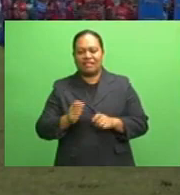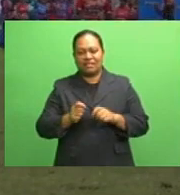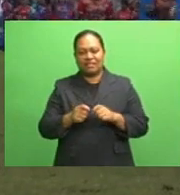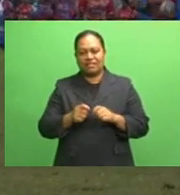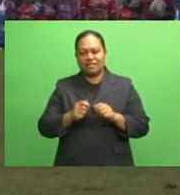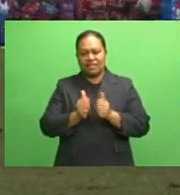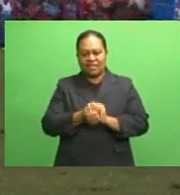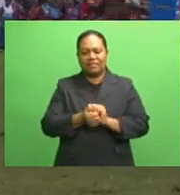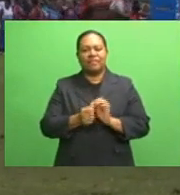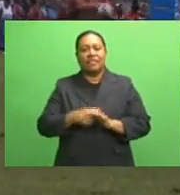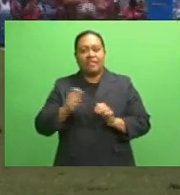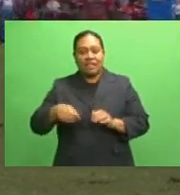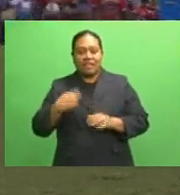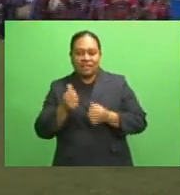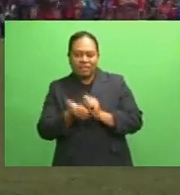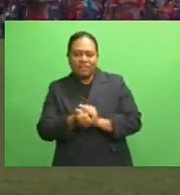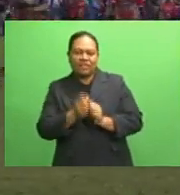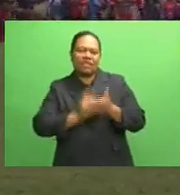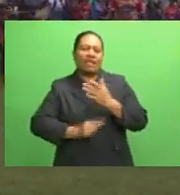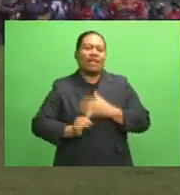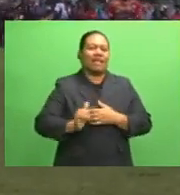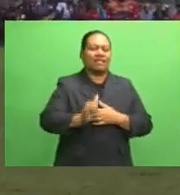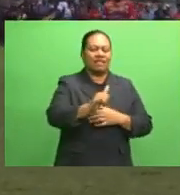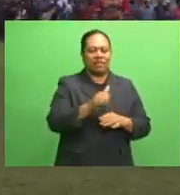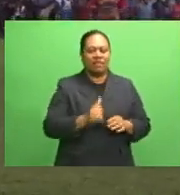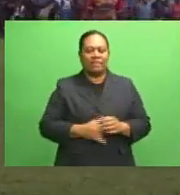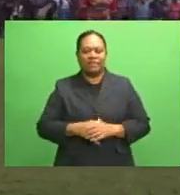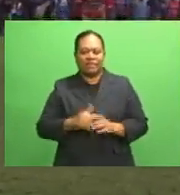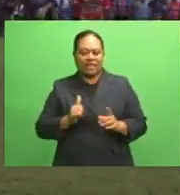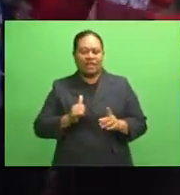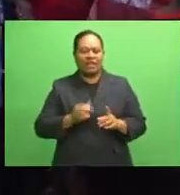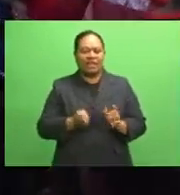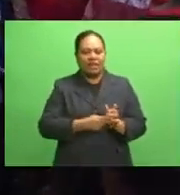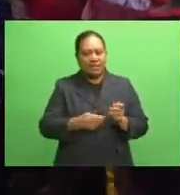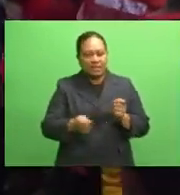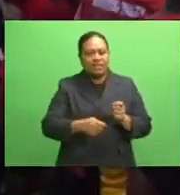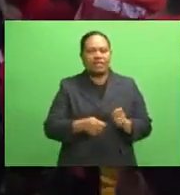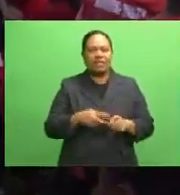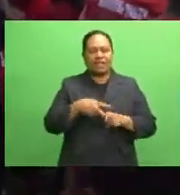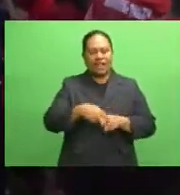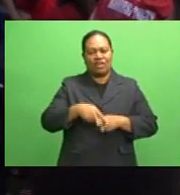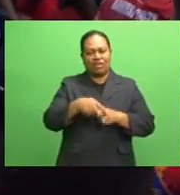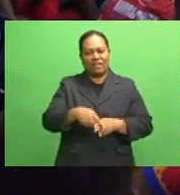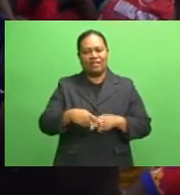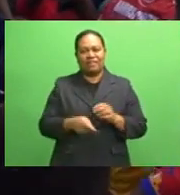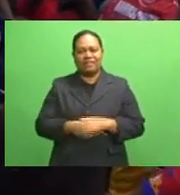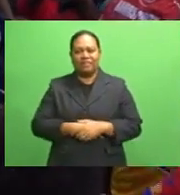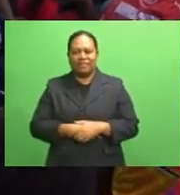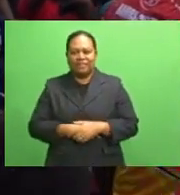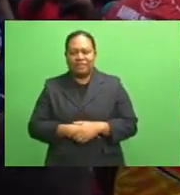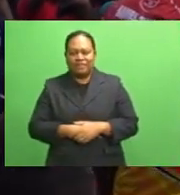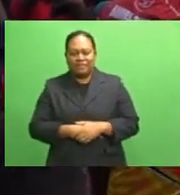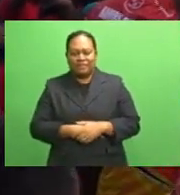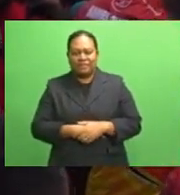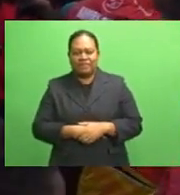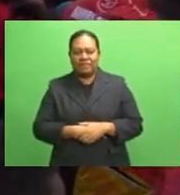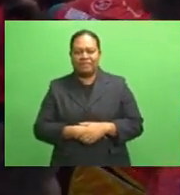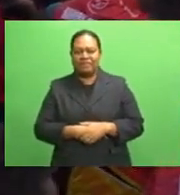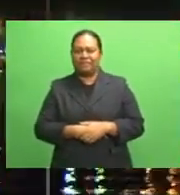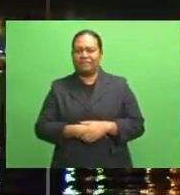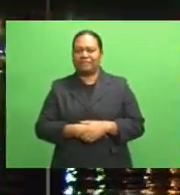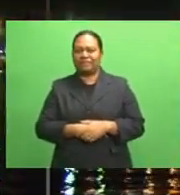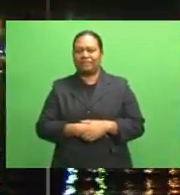round of competition, Namosi will take on Yasawa and Naitha Siri meets Nandronga on Saturday. Thale Matairakula, FBC